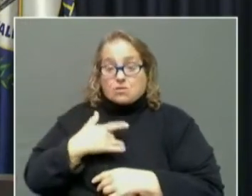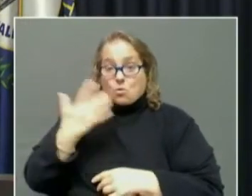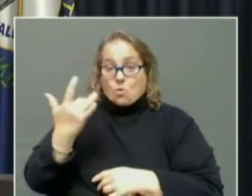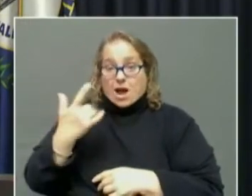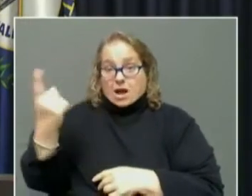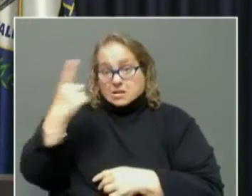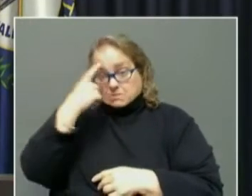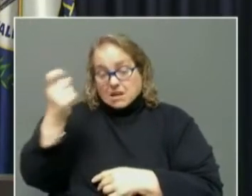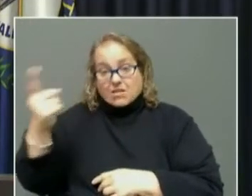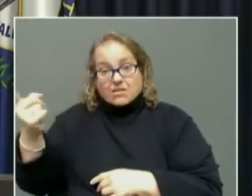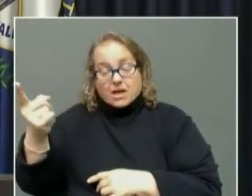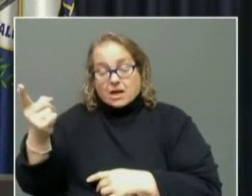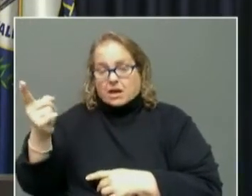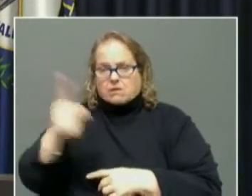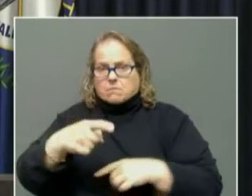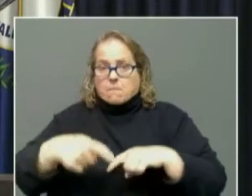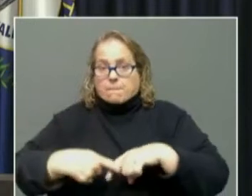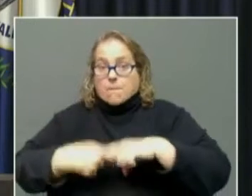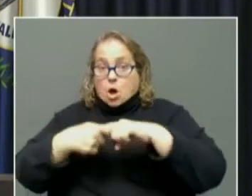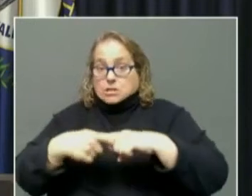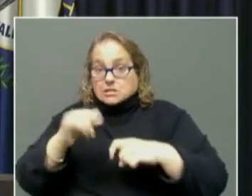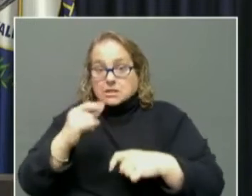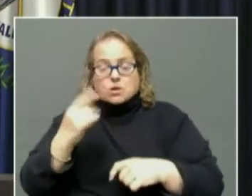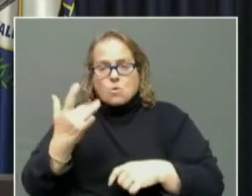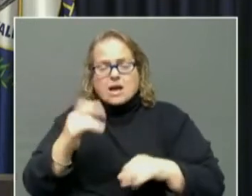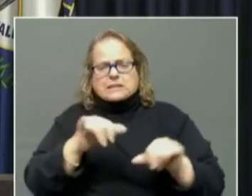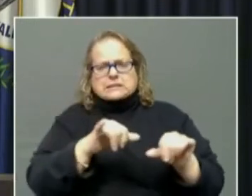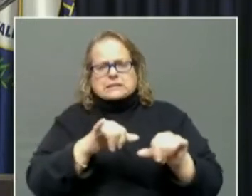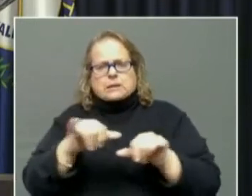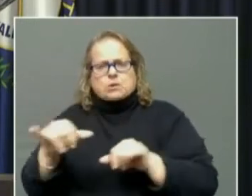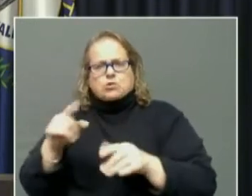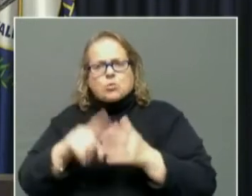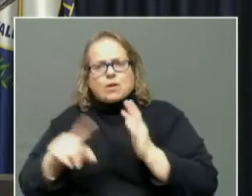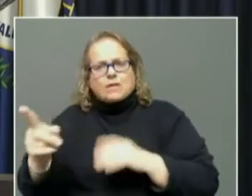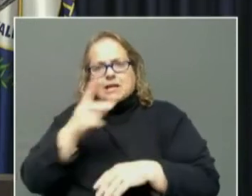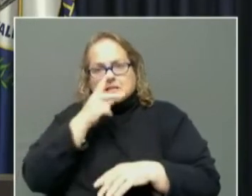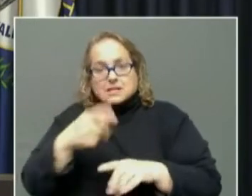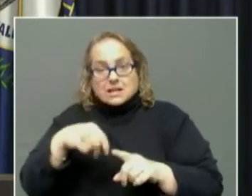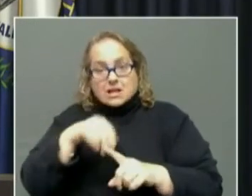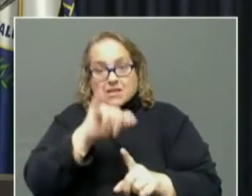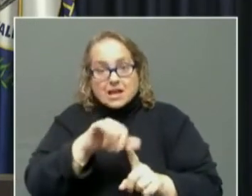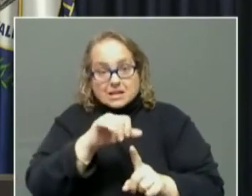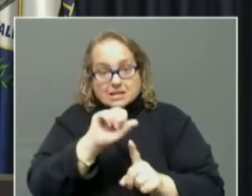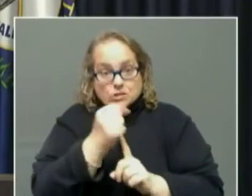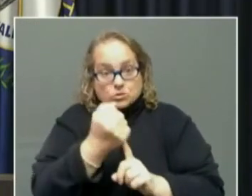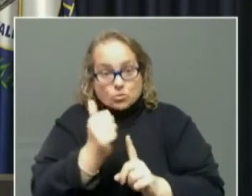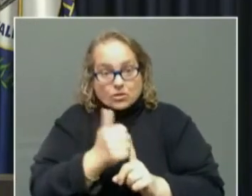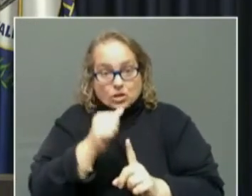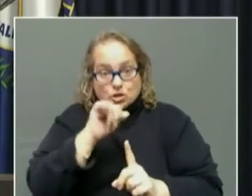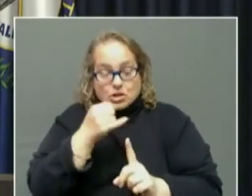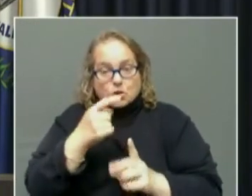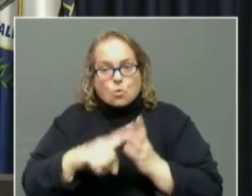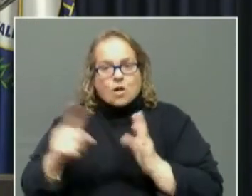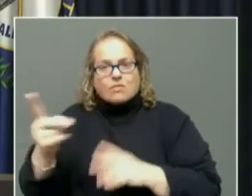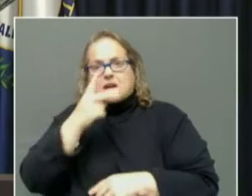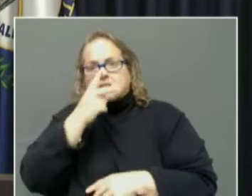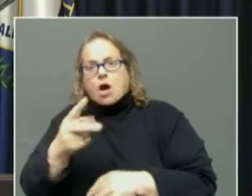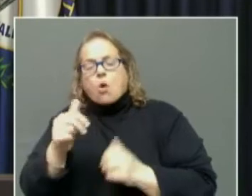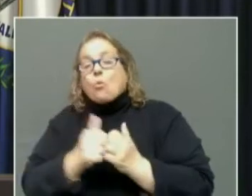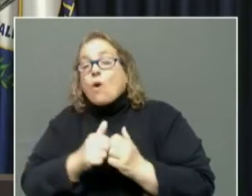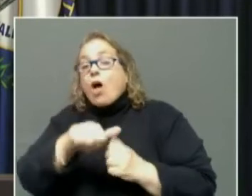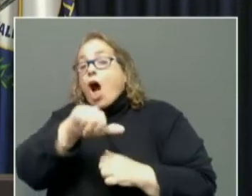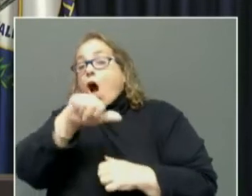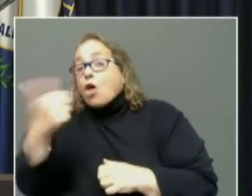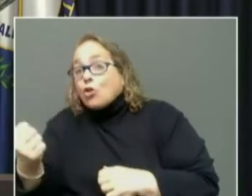pause is that there are similarities between what they're seeing in these instances with J&J is what they saw with AstraZeneca in